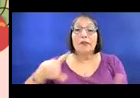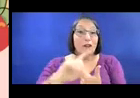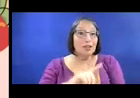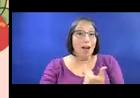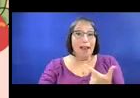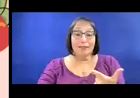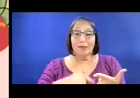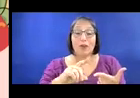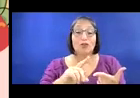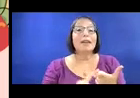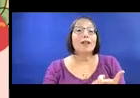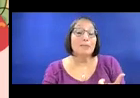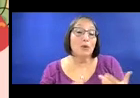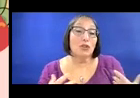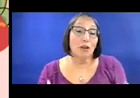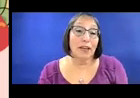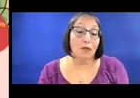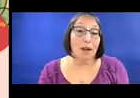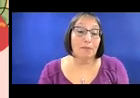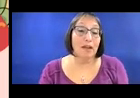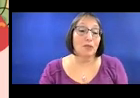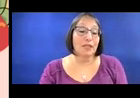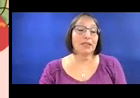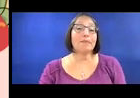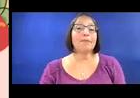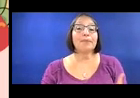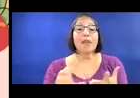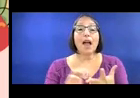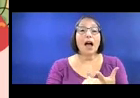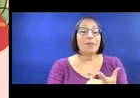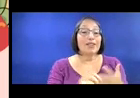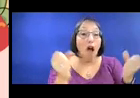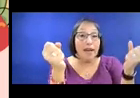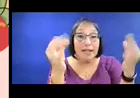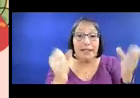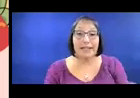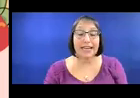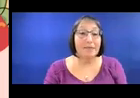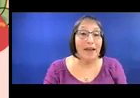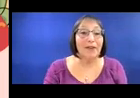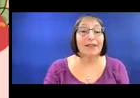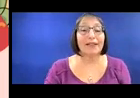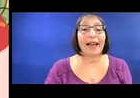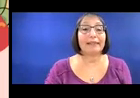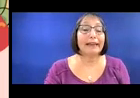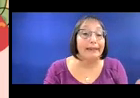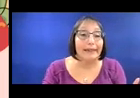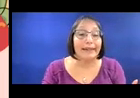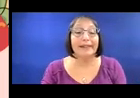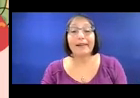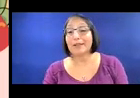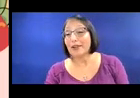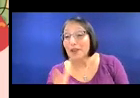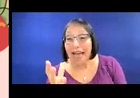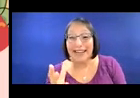information on slides, information on LALIMA, which is our electronic management system, signed, emailed, I linked it,